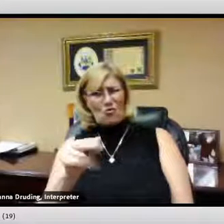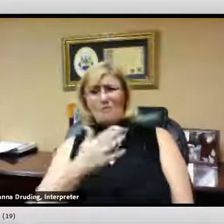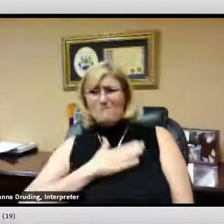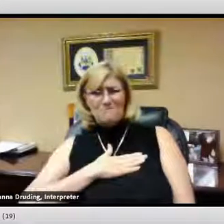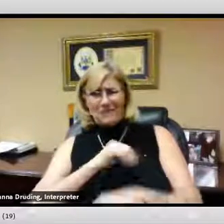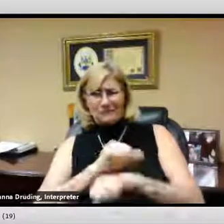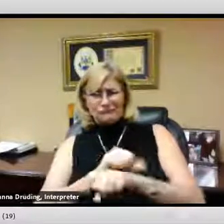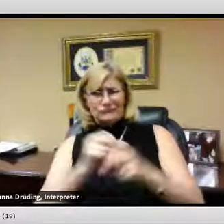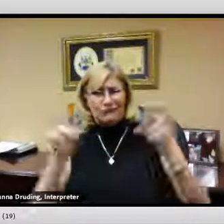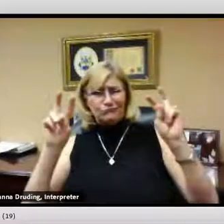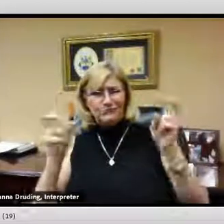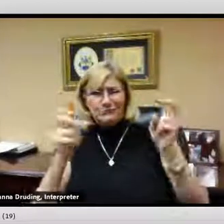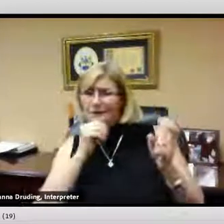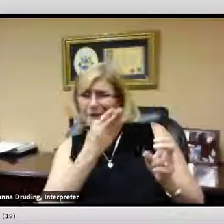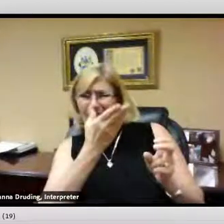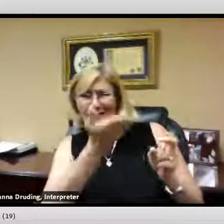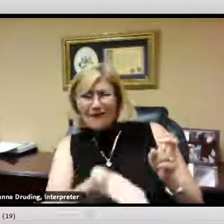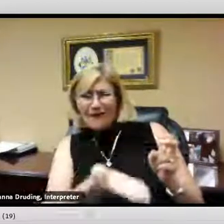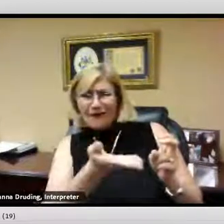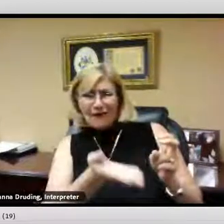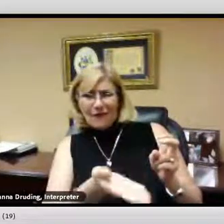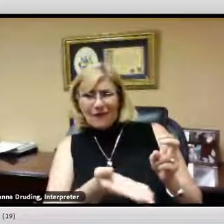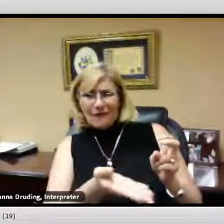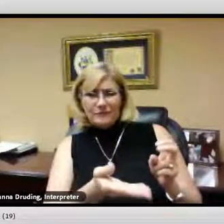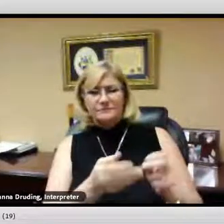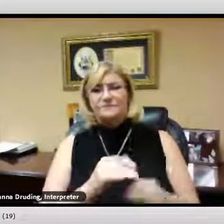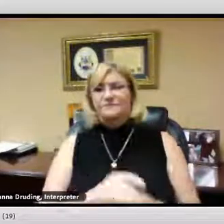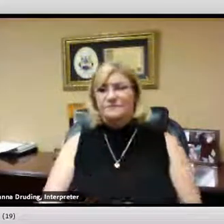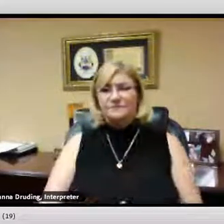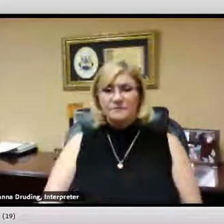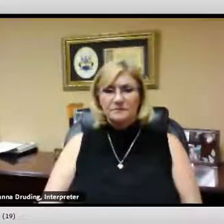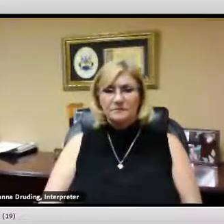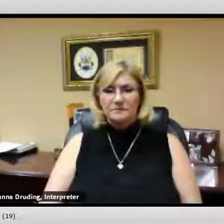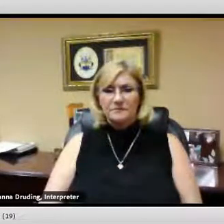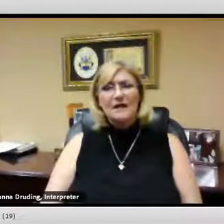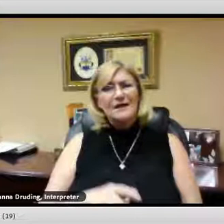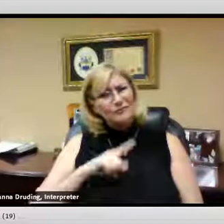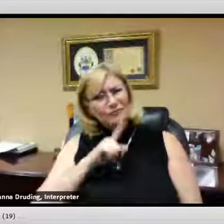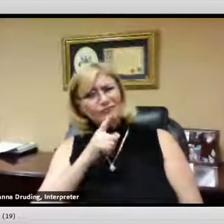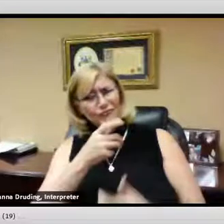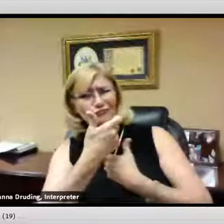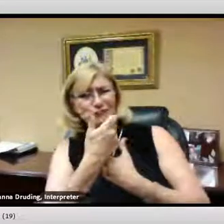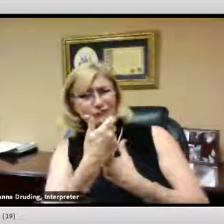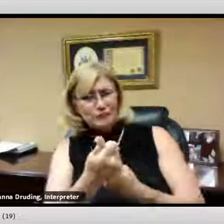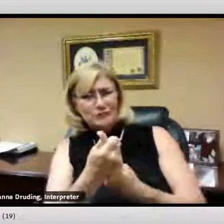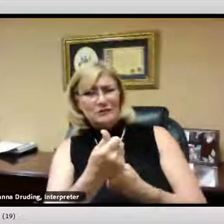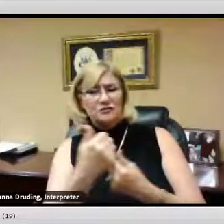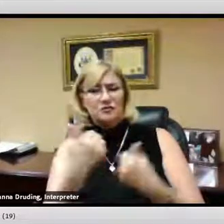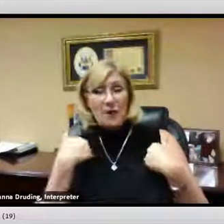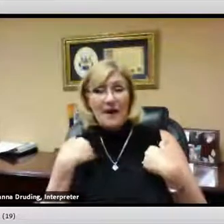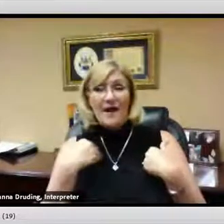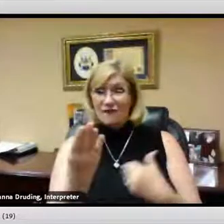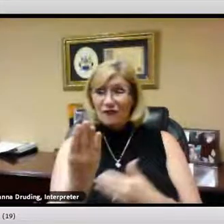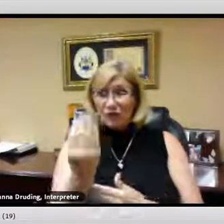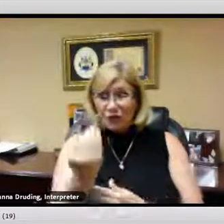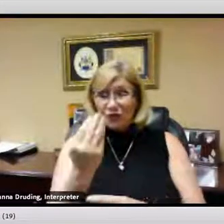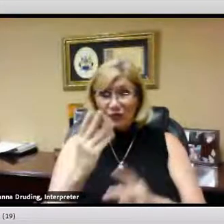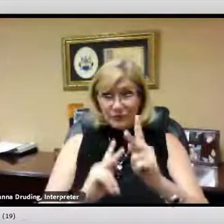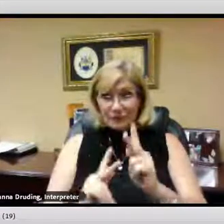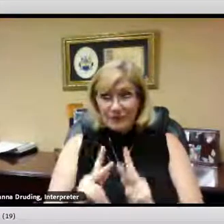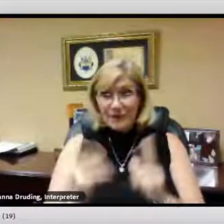reflected in these job listings. So that's pretty interesting. So we have 14